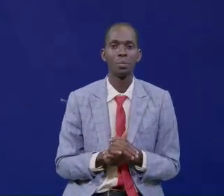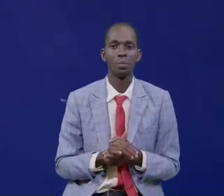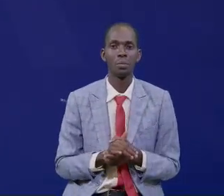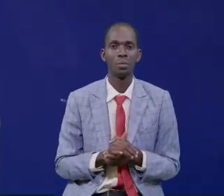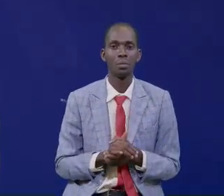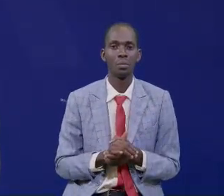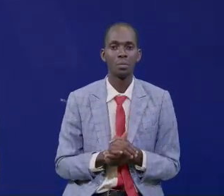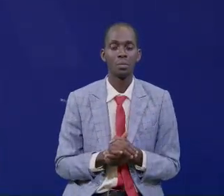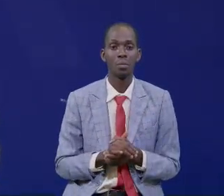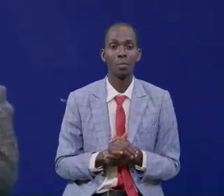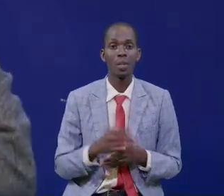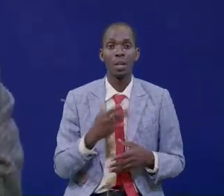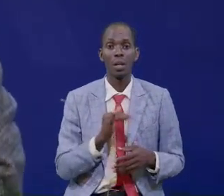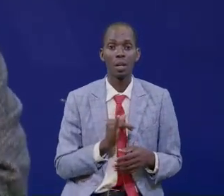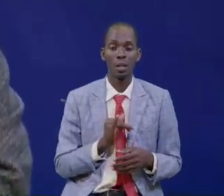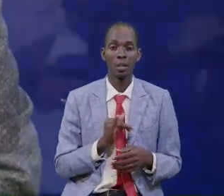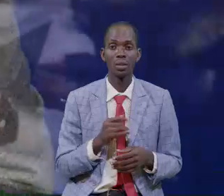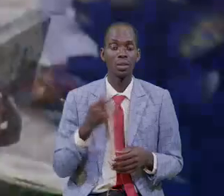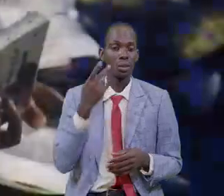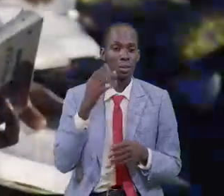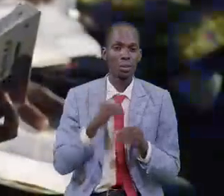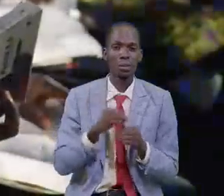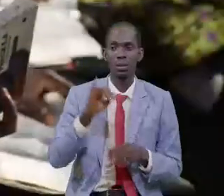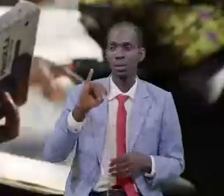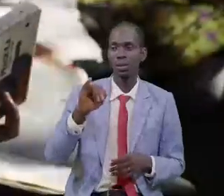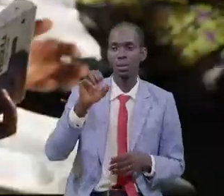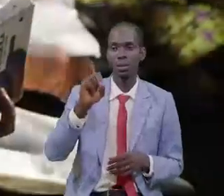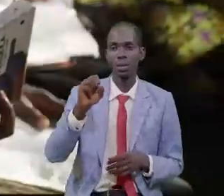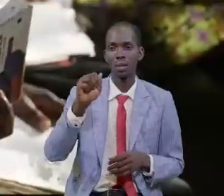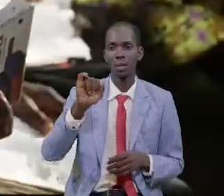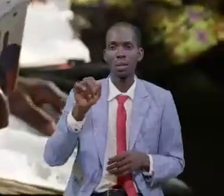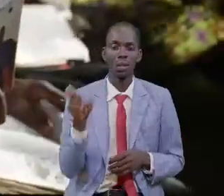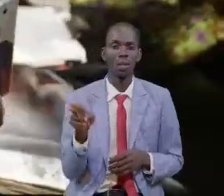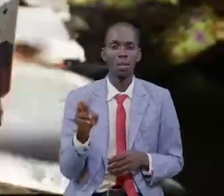Isaiah chapter 30, verse 26.